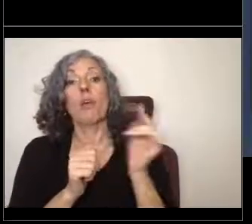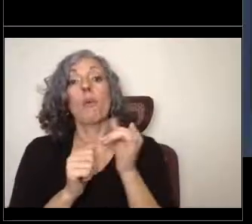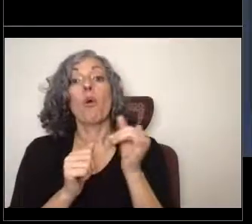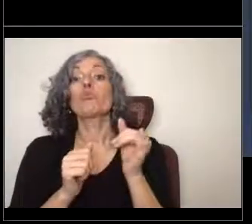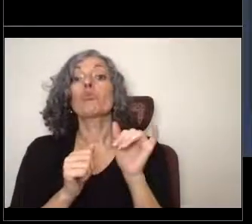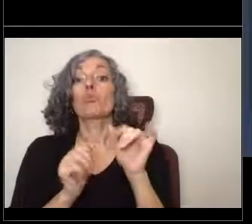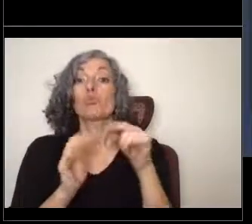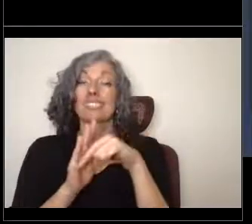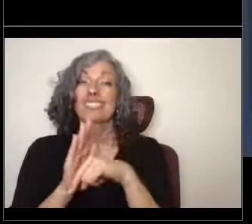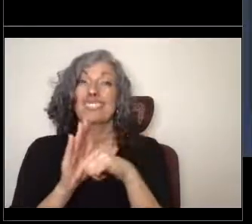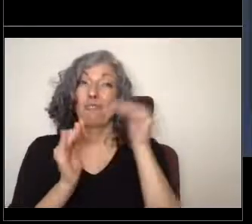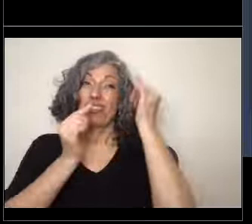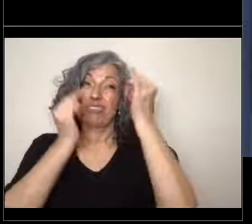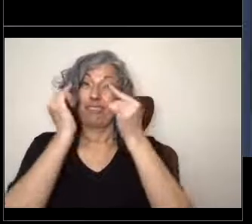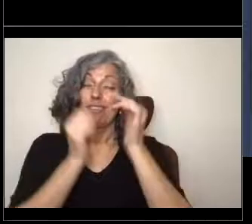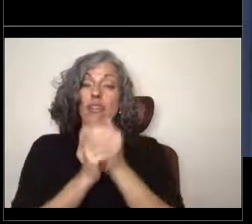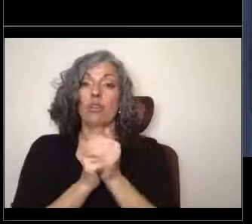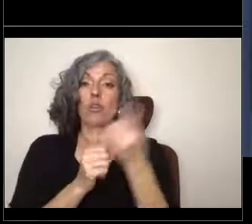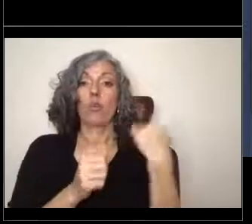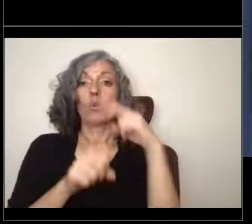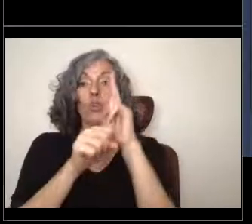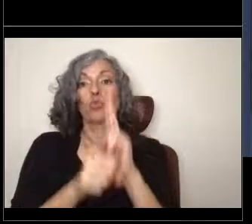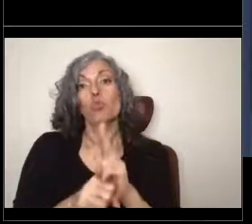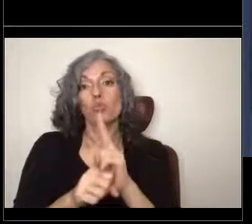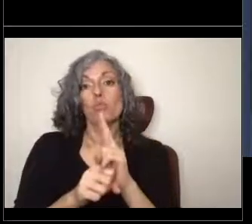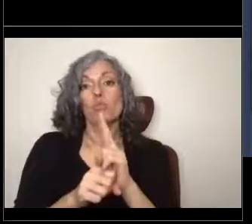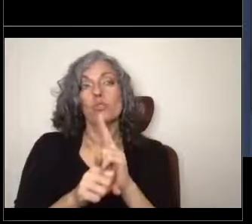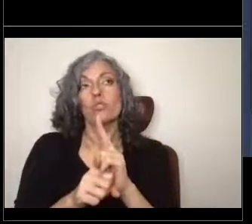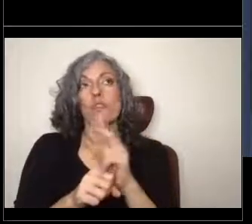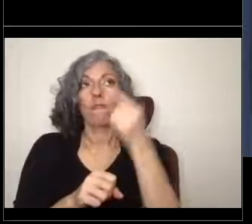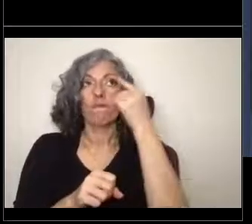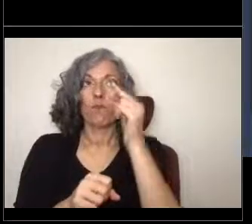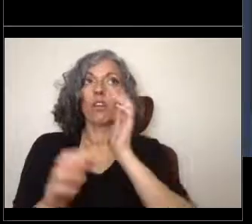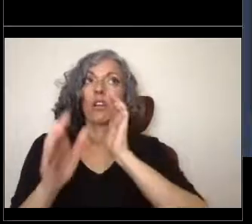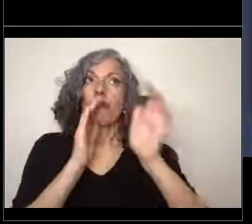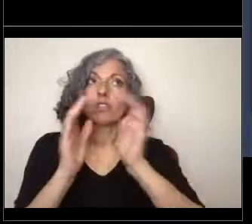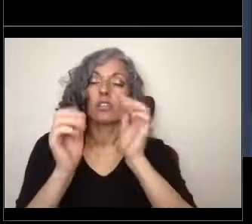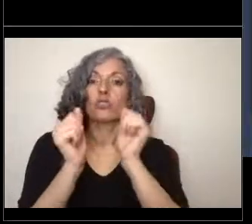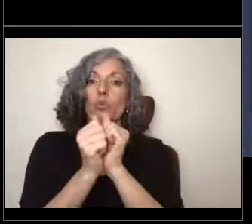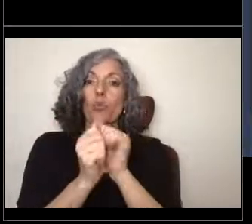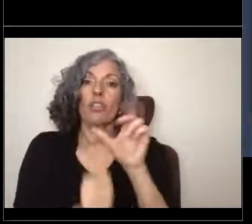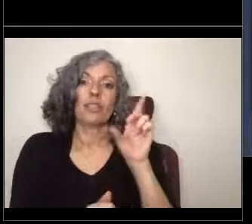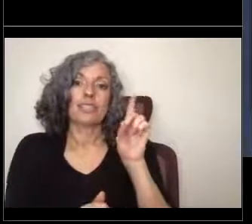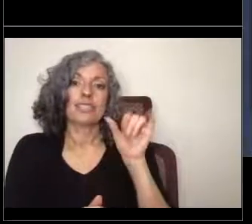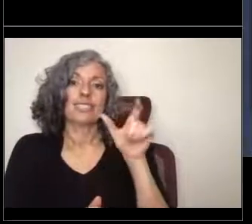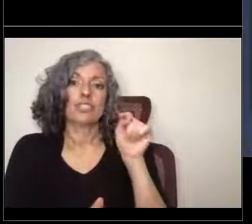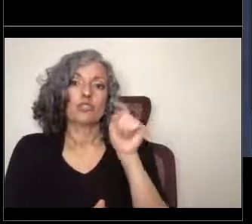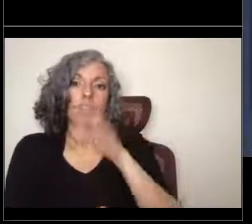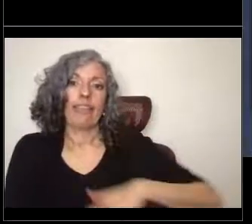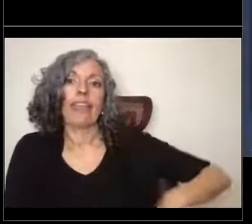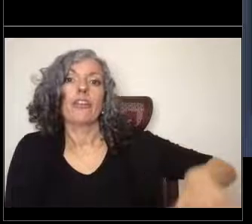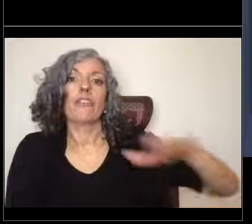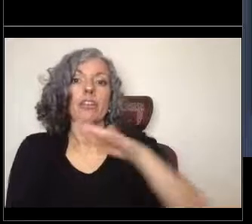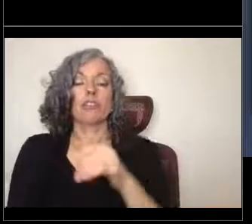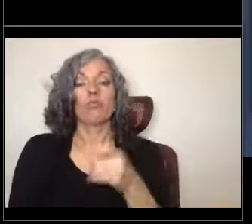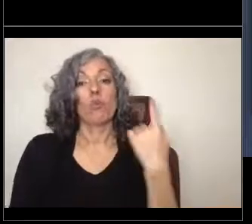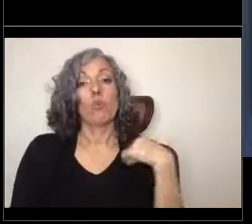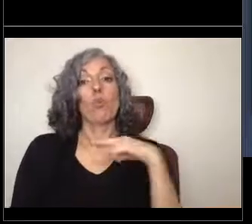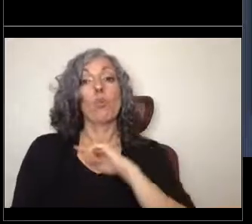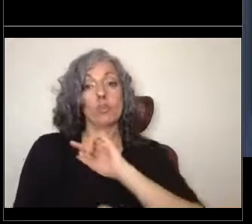know, we're utilizing this as a tool to have a conversation with our districts, and to make sure that we are setting up a